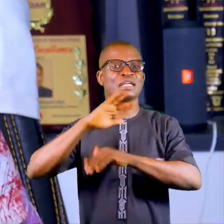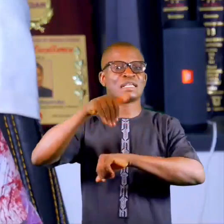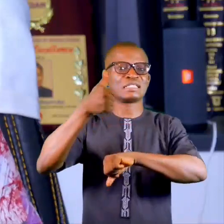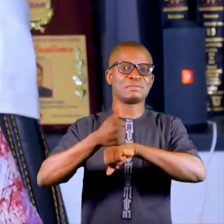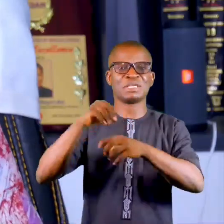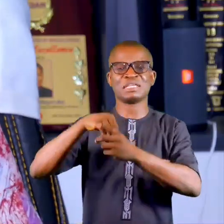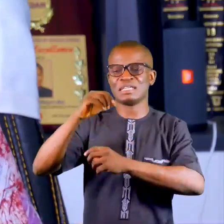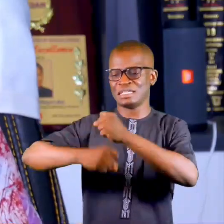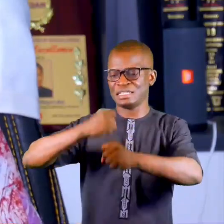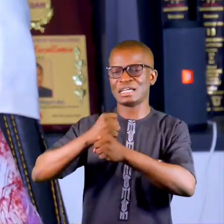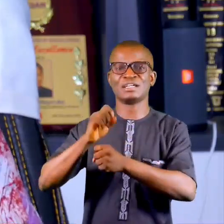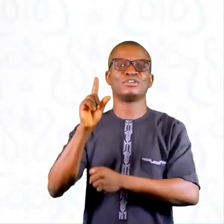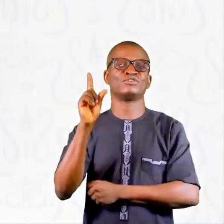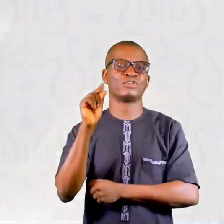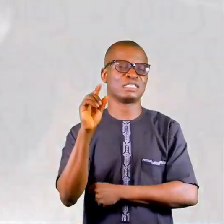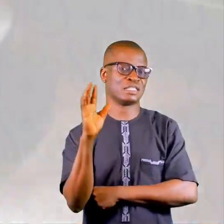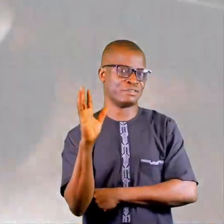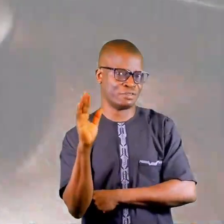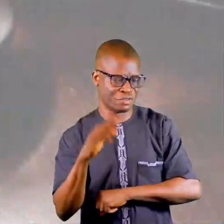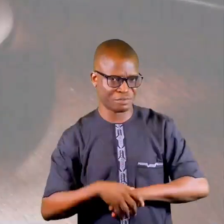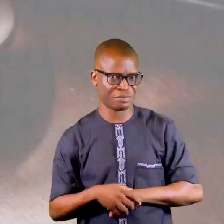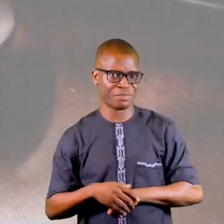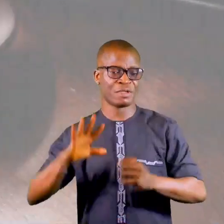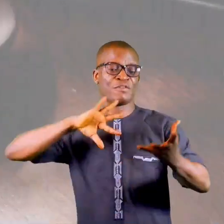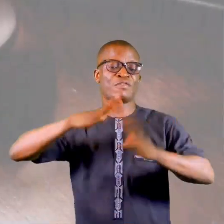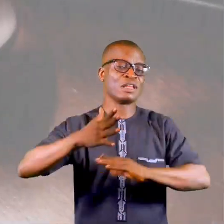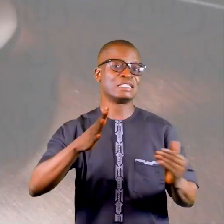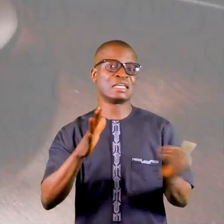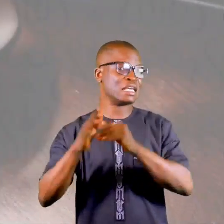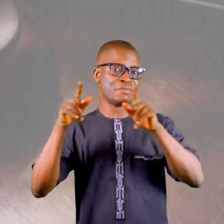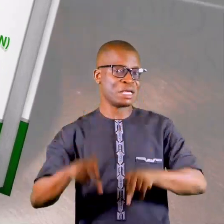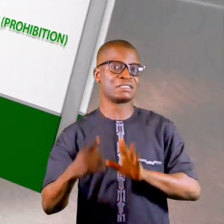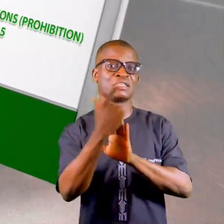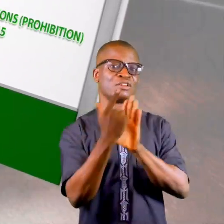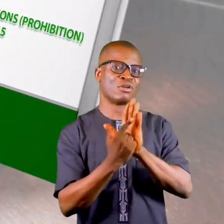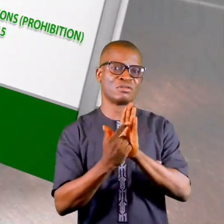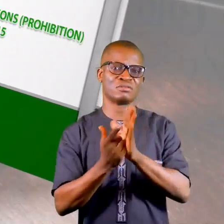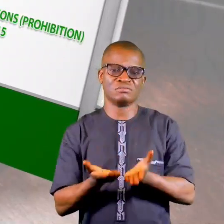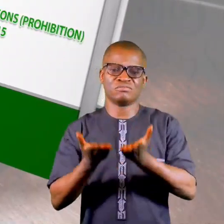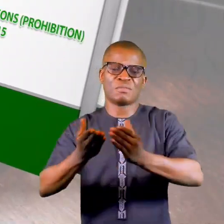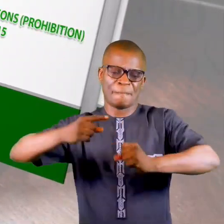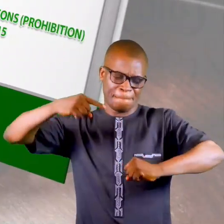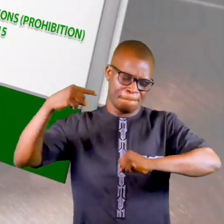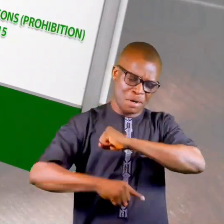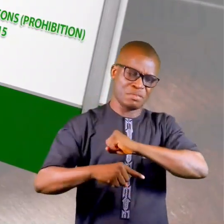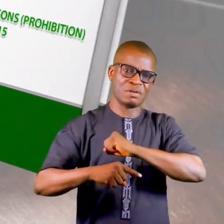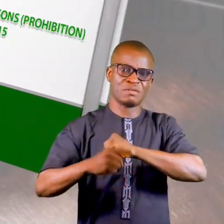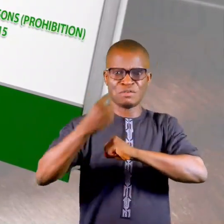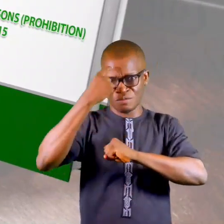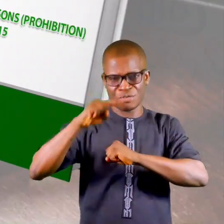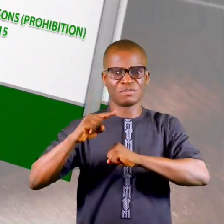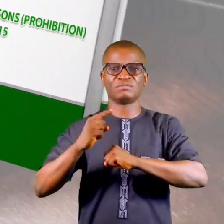enacted in 2015. The Violence Against Persons Prohibition Act stipulates penalties for perpetrators of